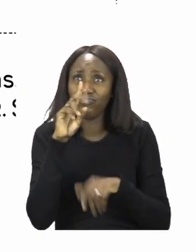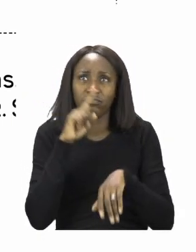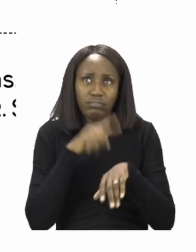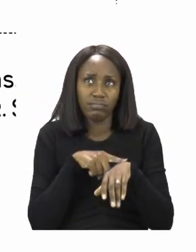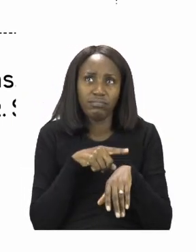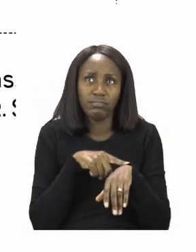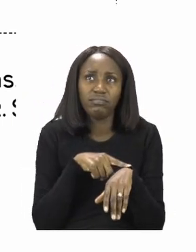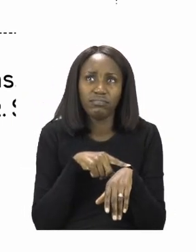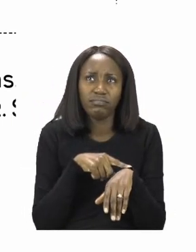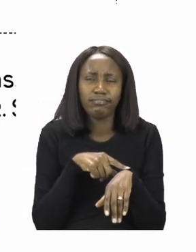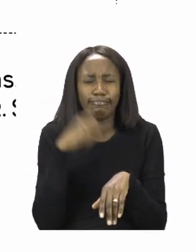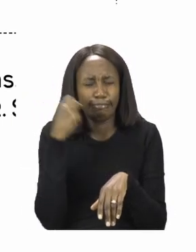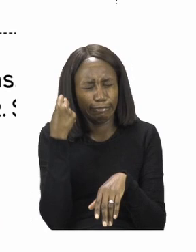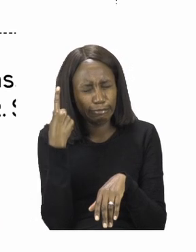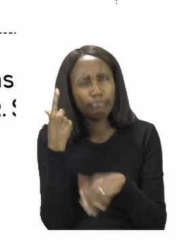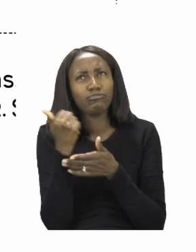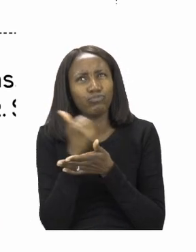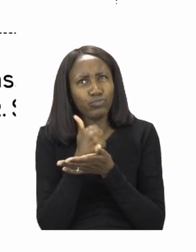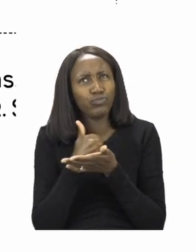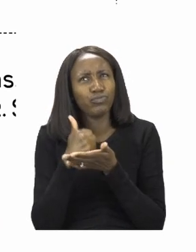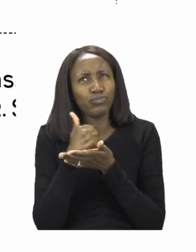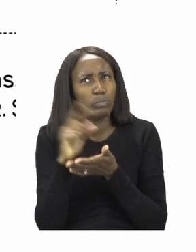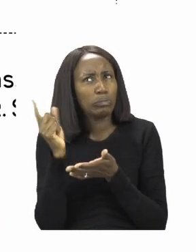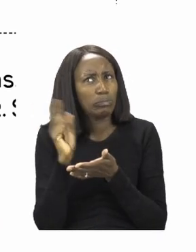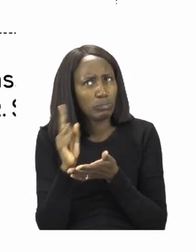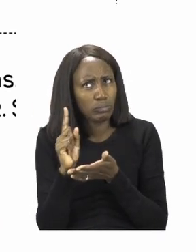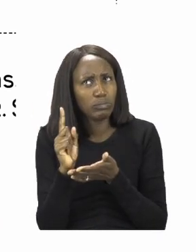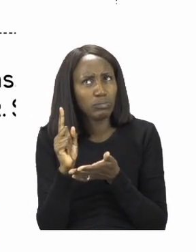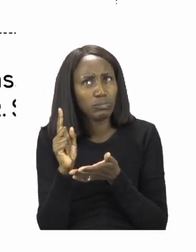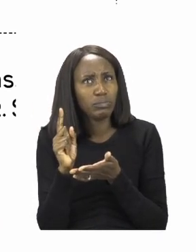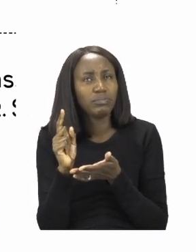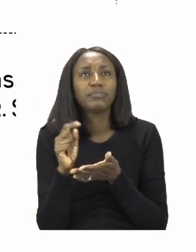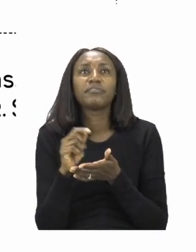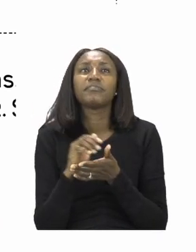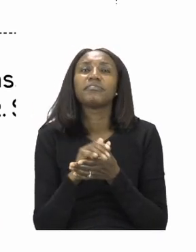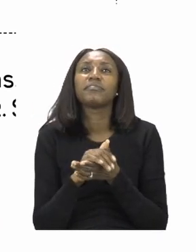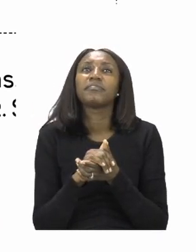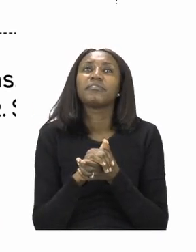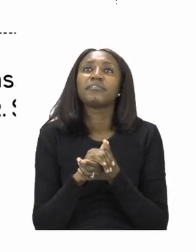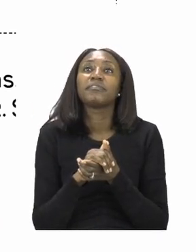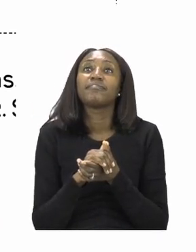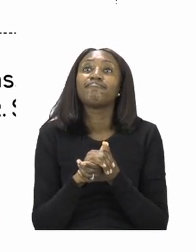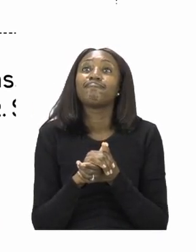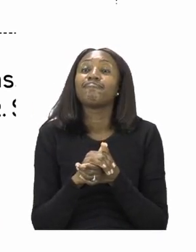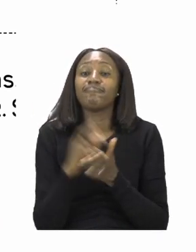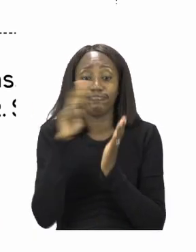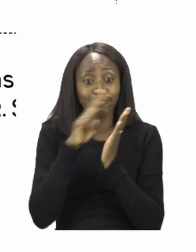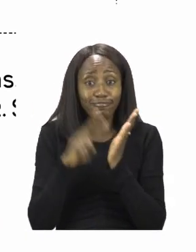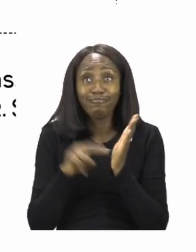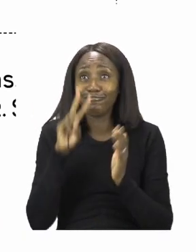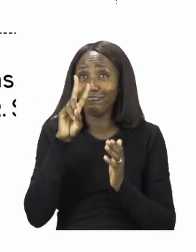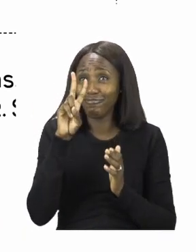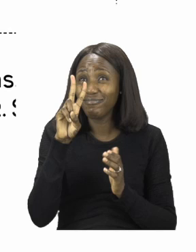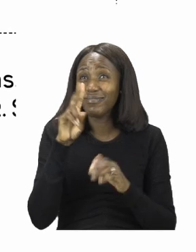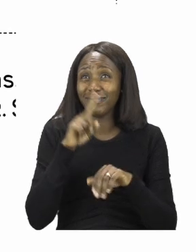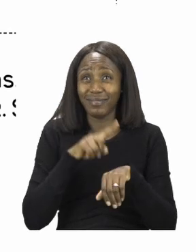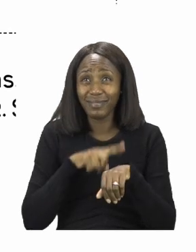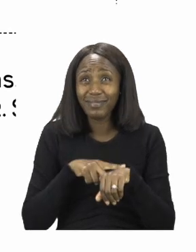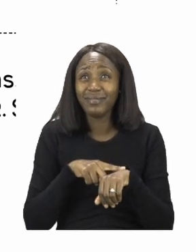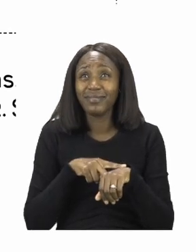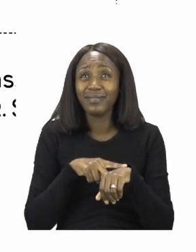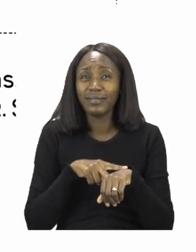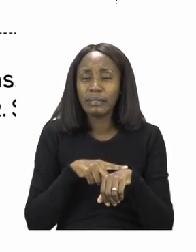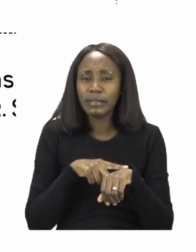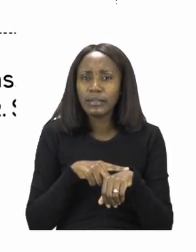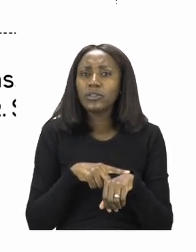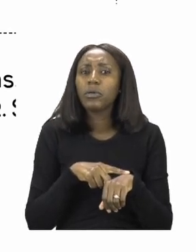so that we know what the story is all about. And then after that, we need to pick out